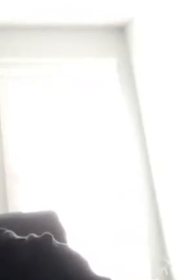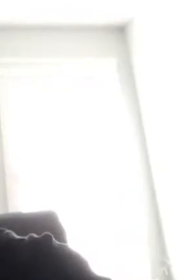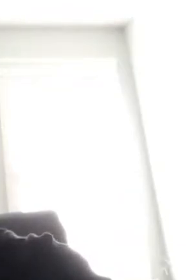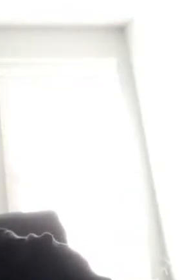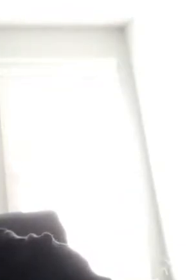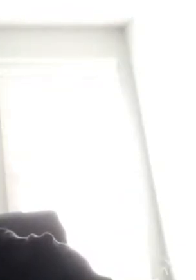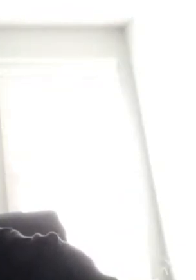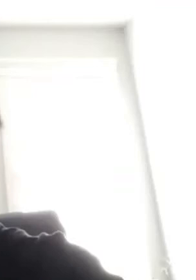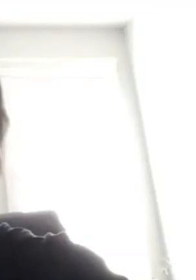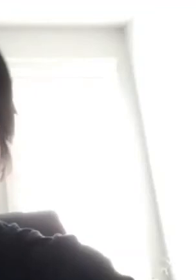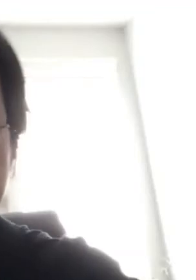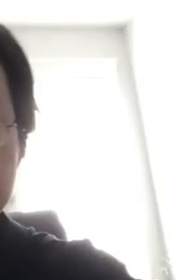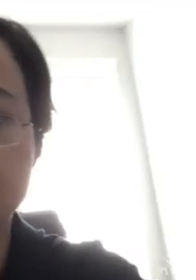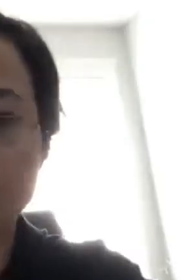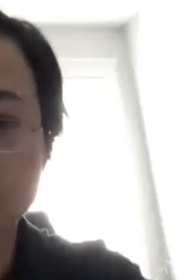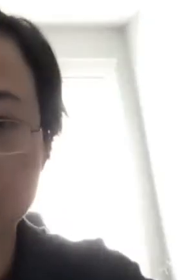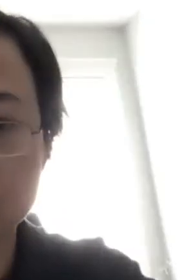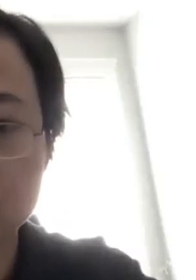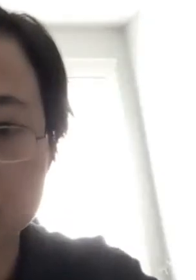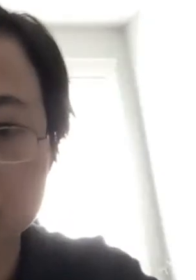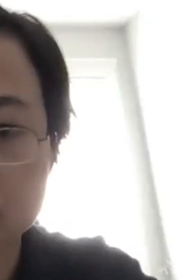coming in now here. I